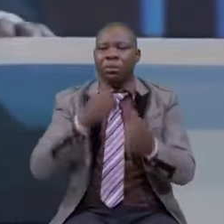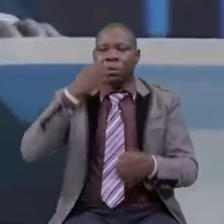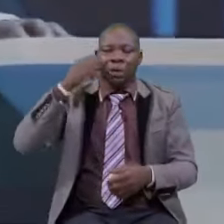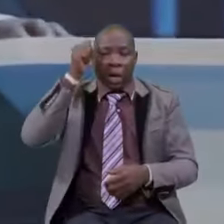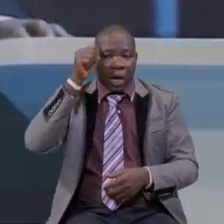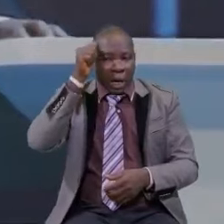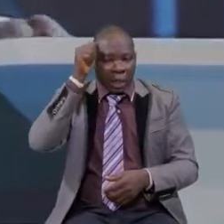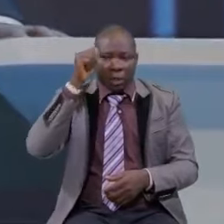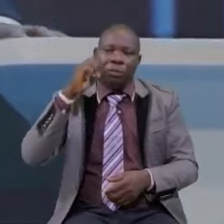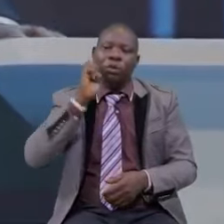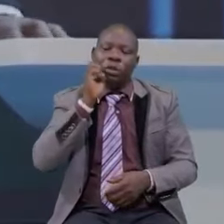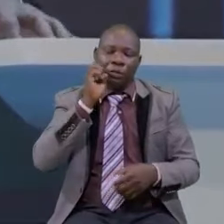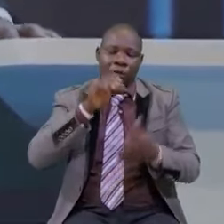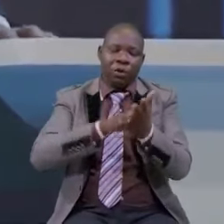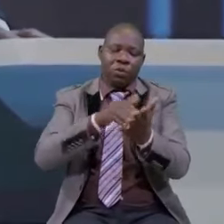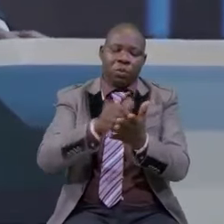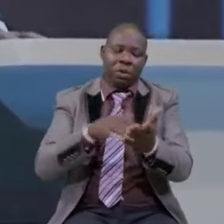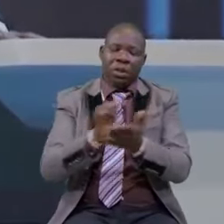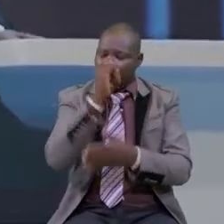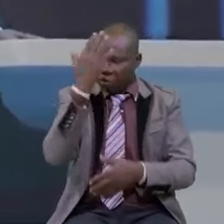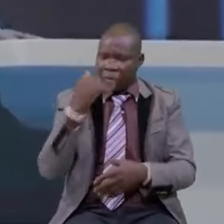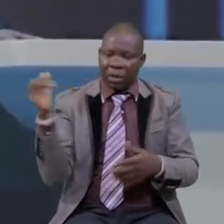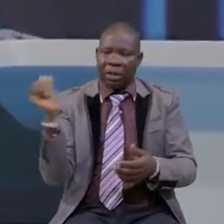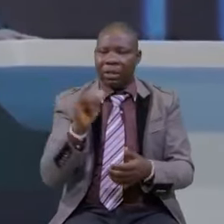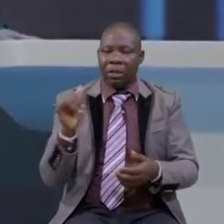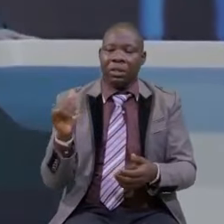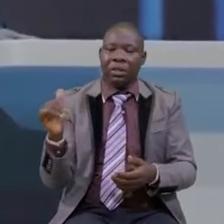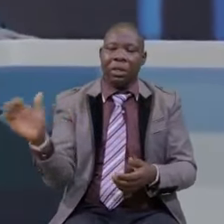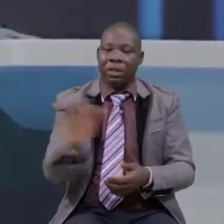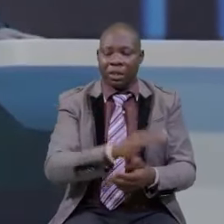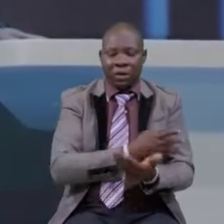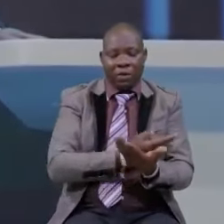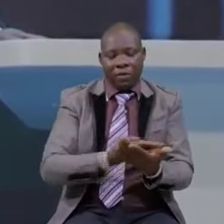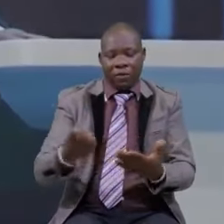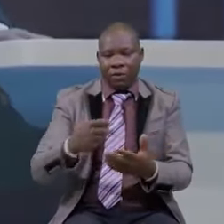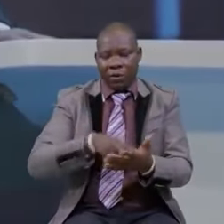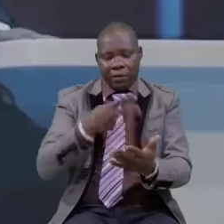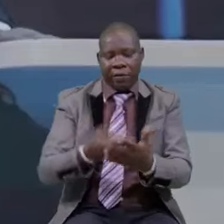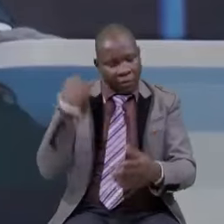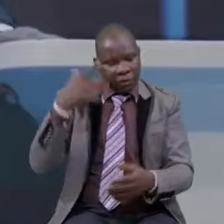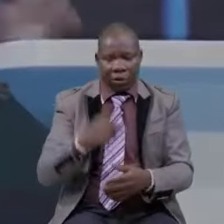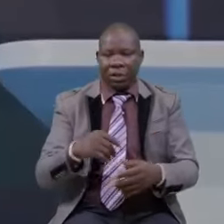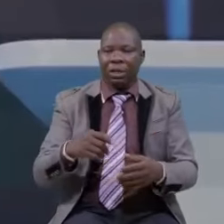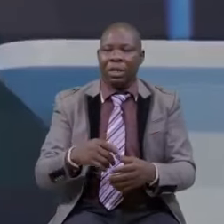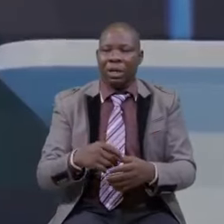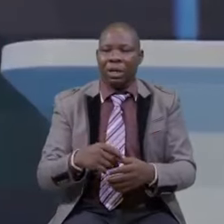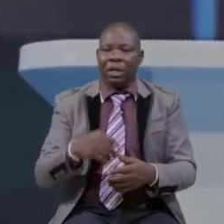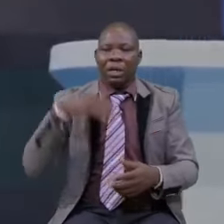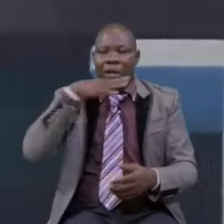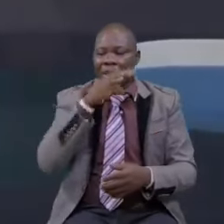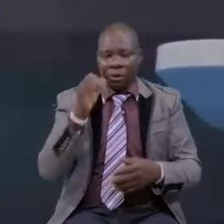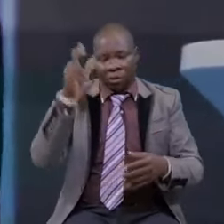fell for the lie of Satan. And since that time, as we are born into this world, we might